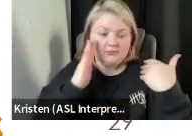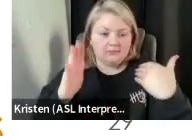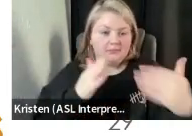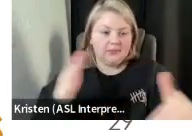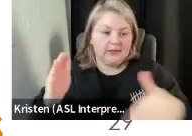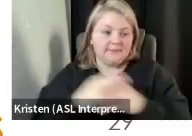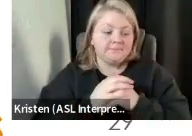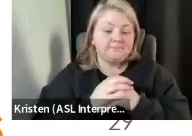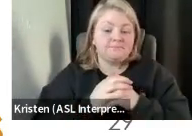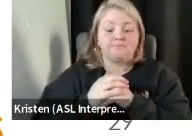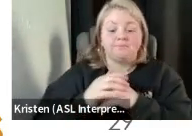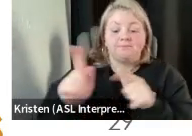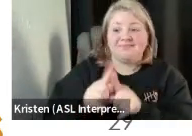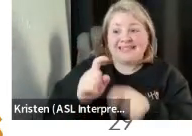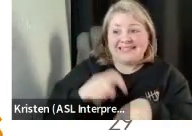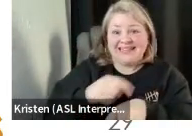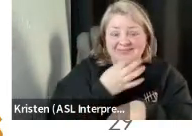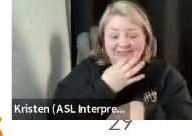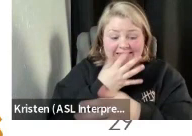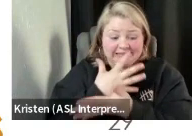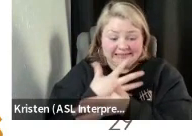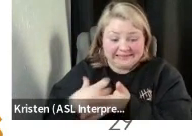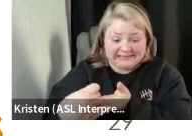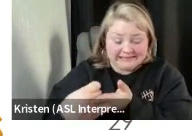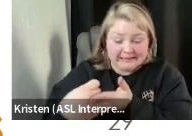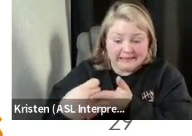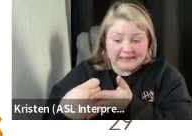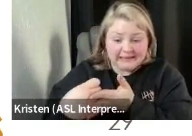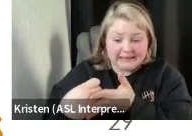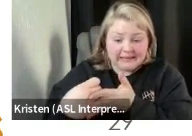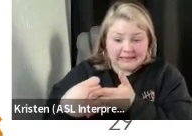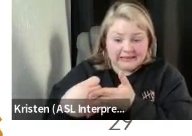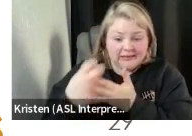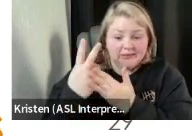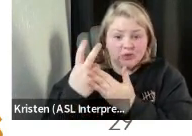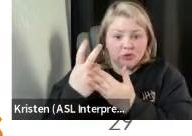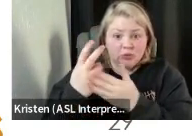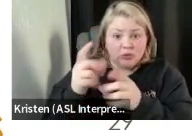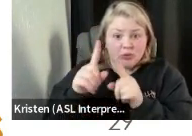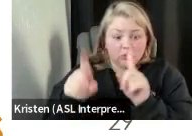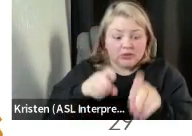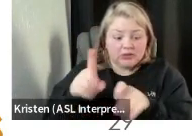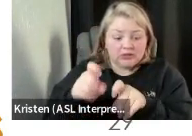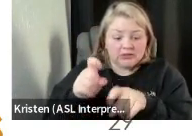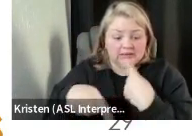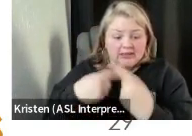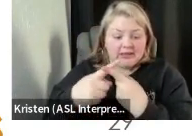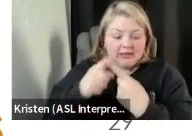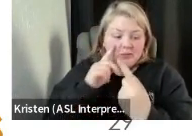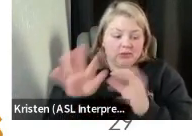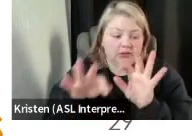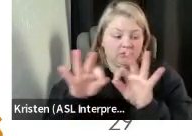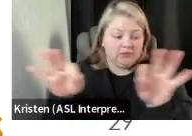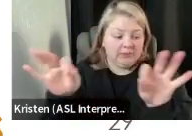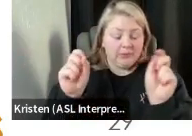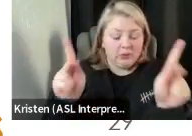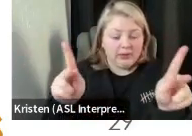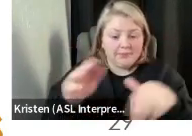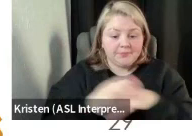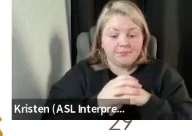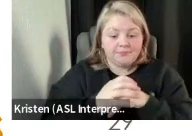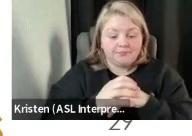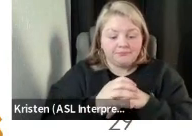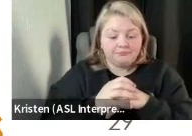are a bit over time. And so we just have two more questions in the Q&A, and then we are going to call it a day. And again, you